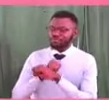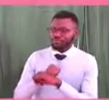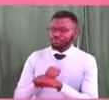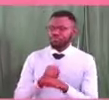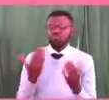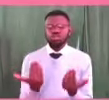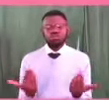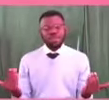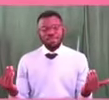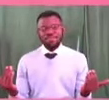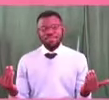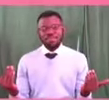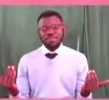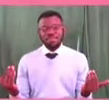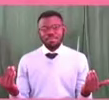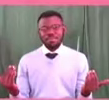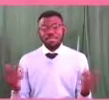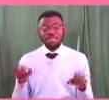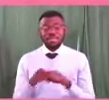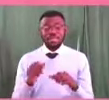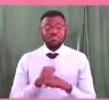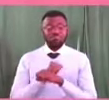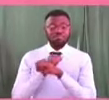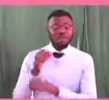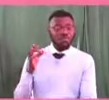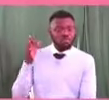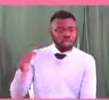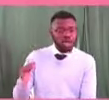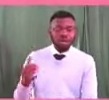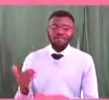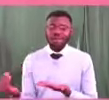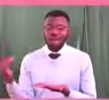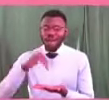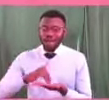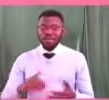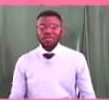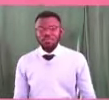as their future. Again, to make